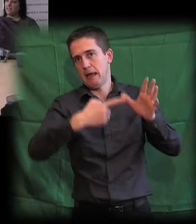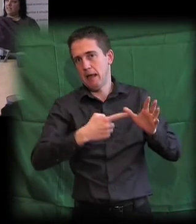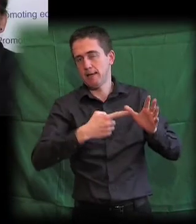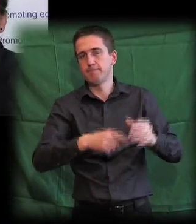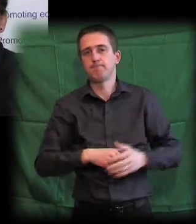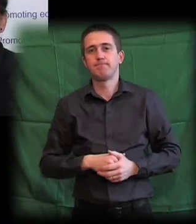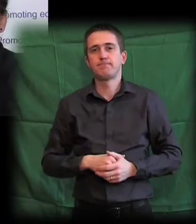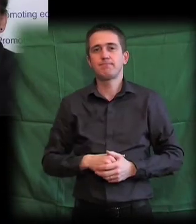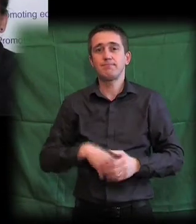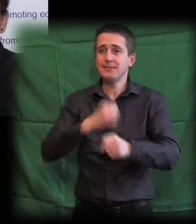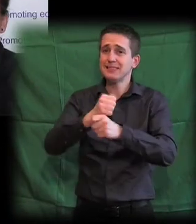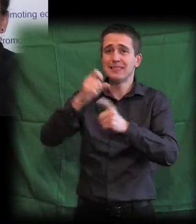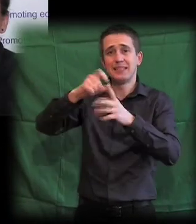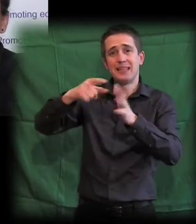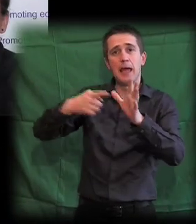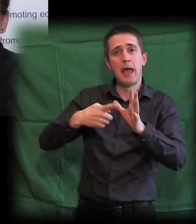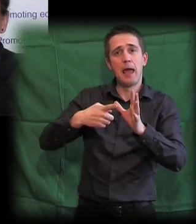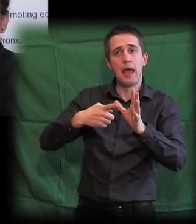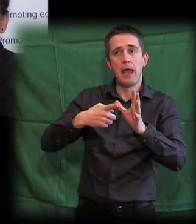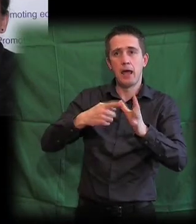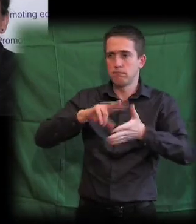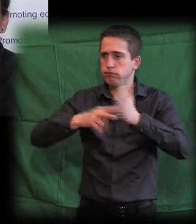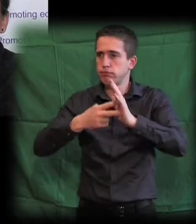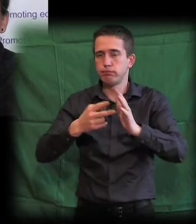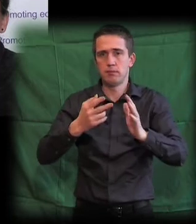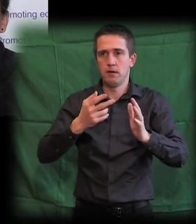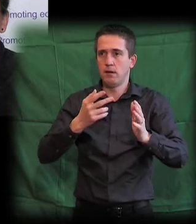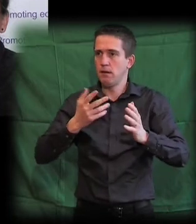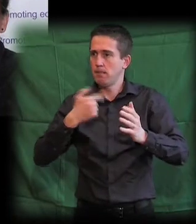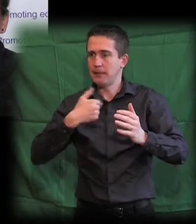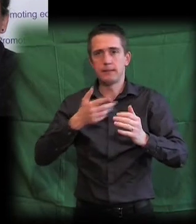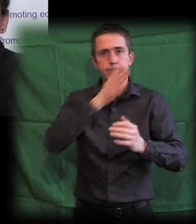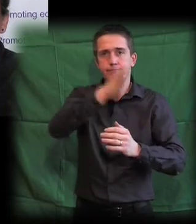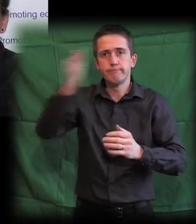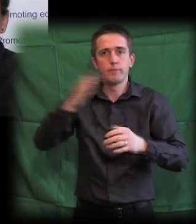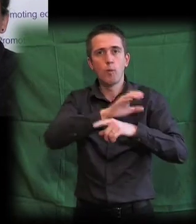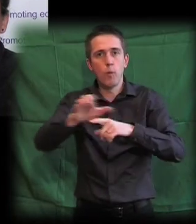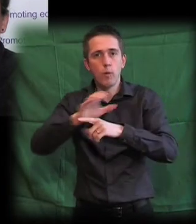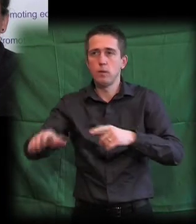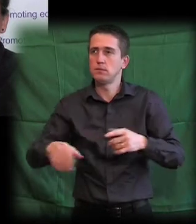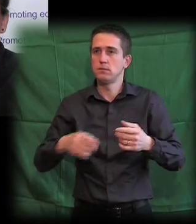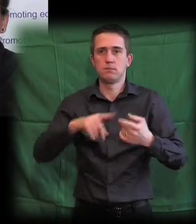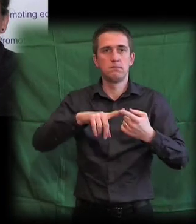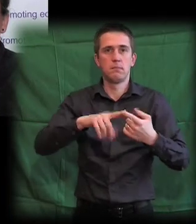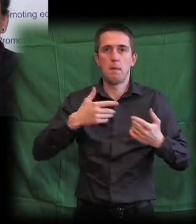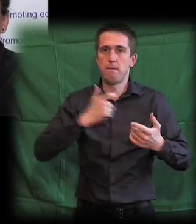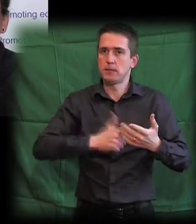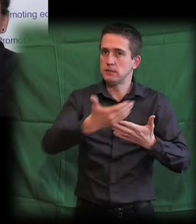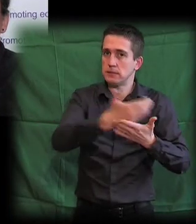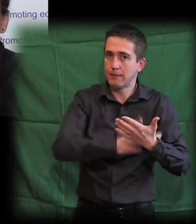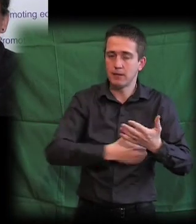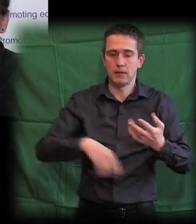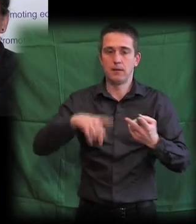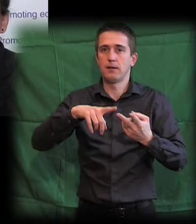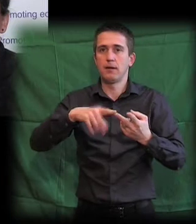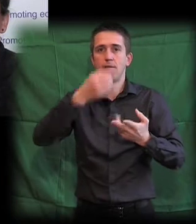Glasgow Disability Alliance has helped me to get into various different courses, including personal safety, food hygiene